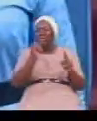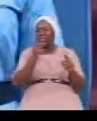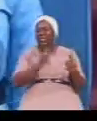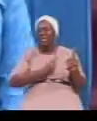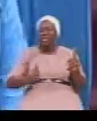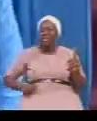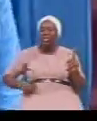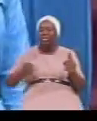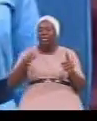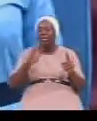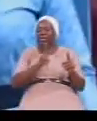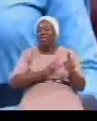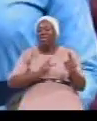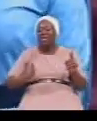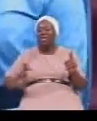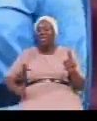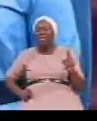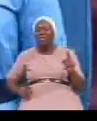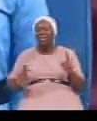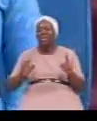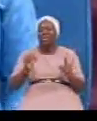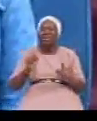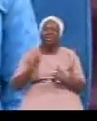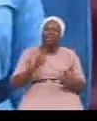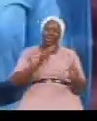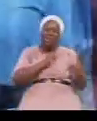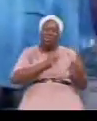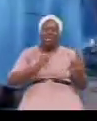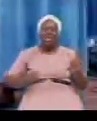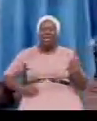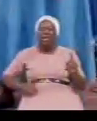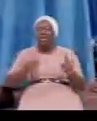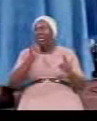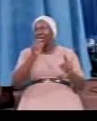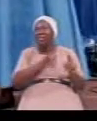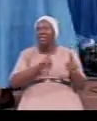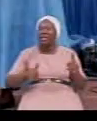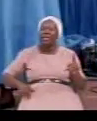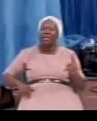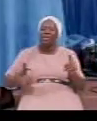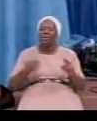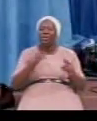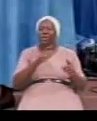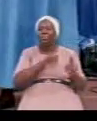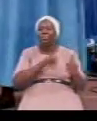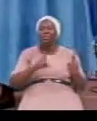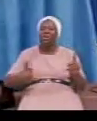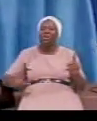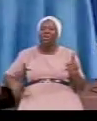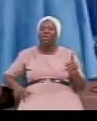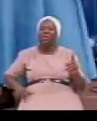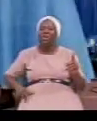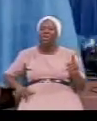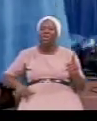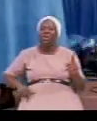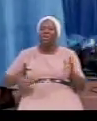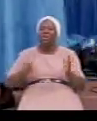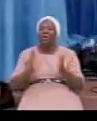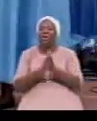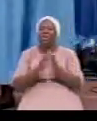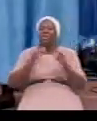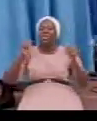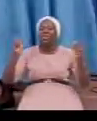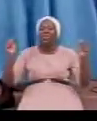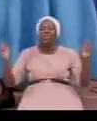Messiah is the King of Kings. Messiah is the Lord of Lords. So worship